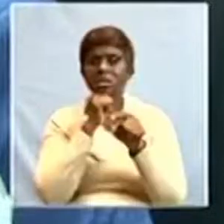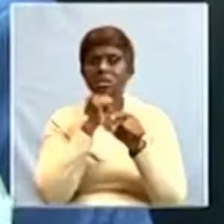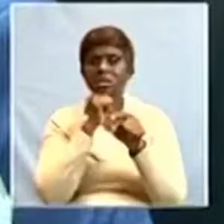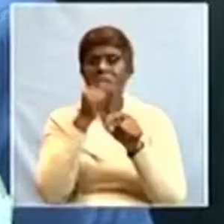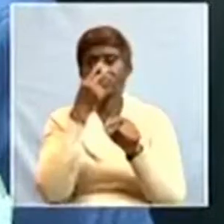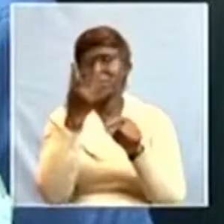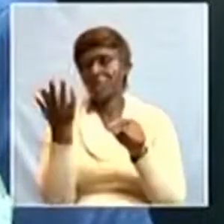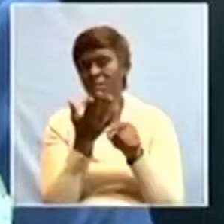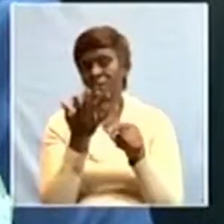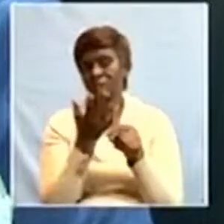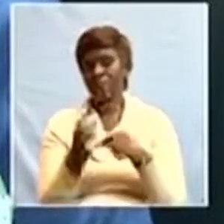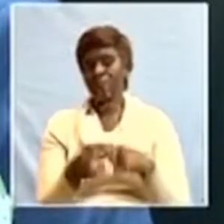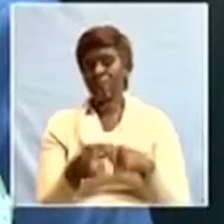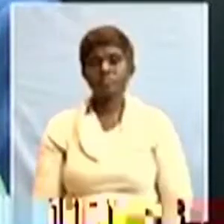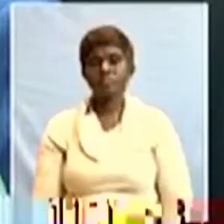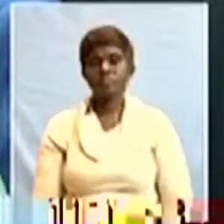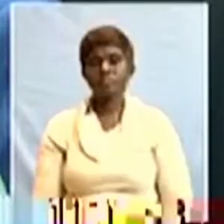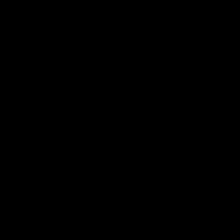to be seen.